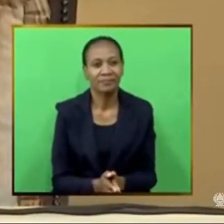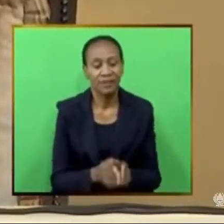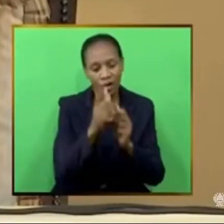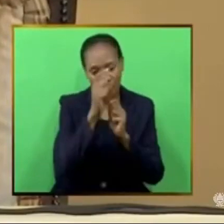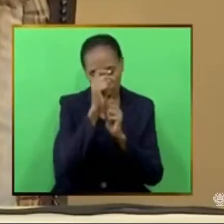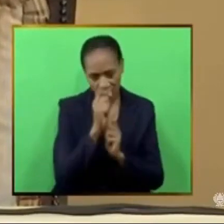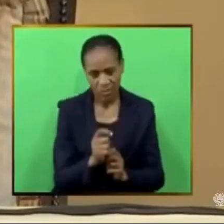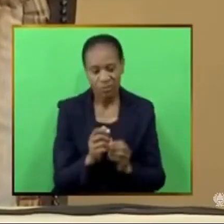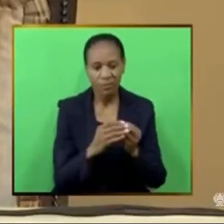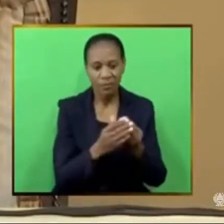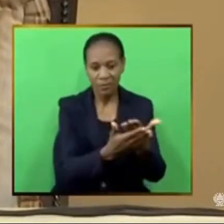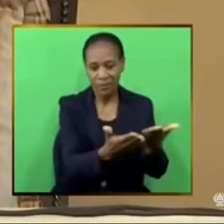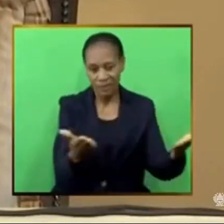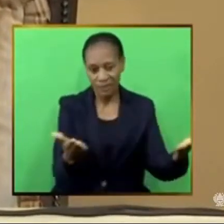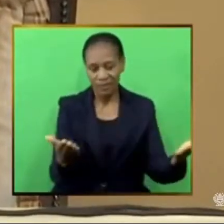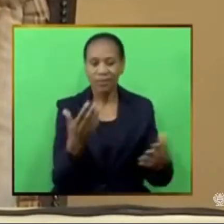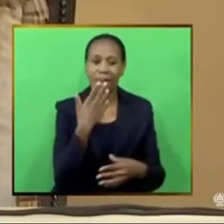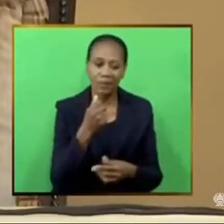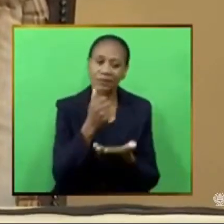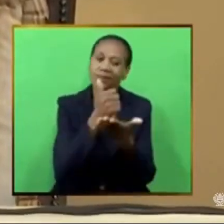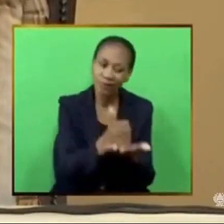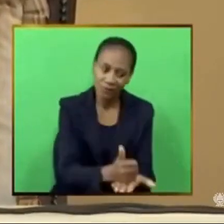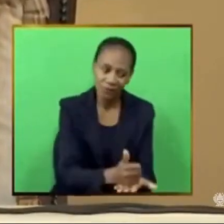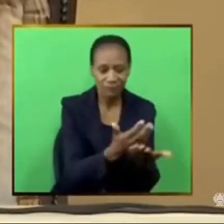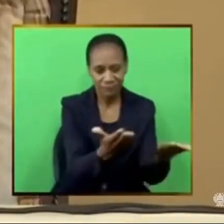Honorable members, take your seats.